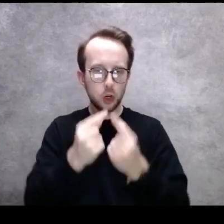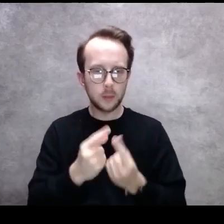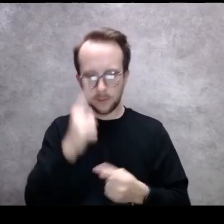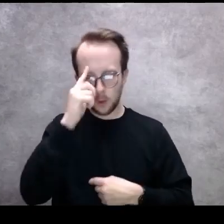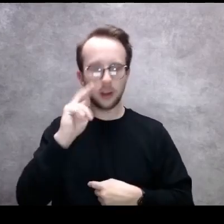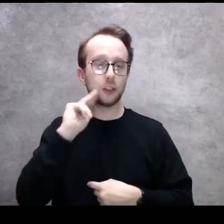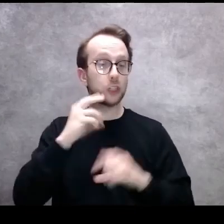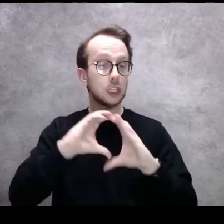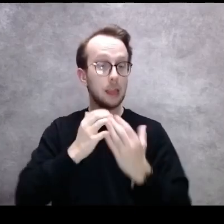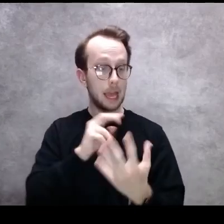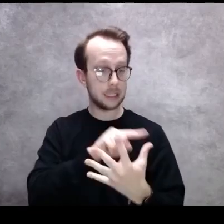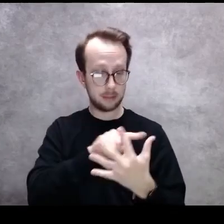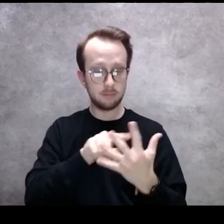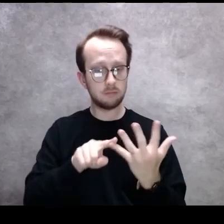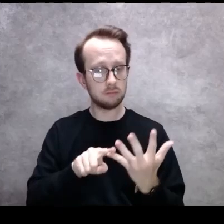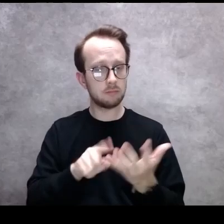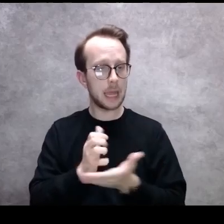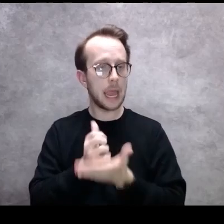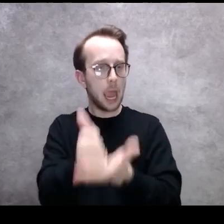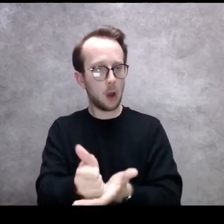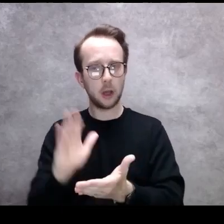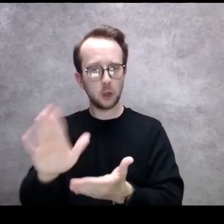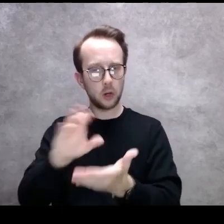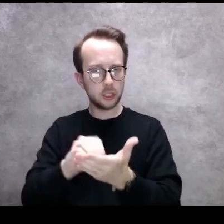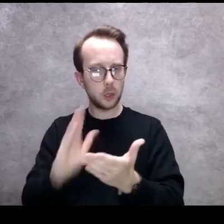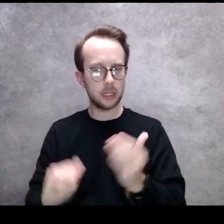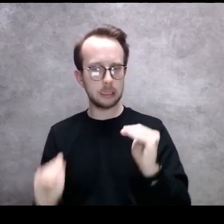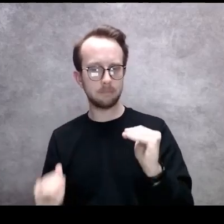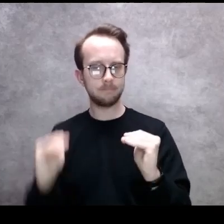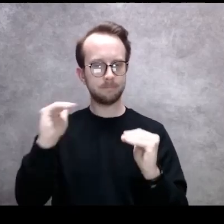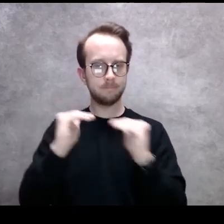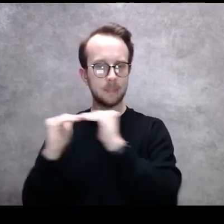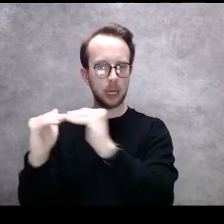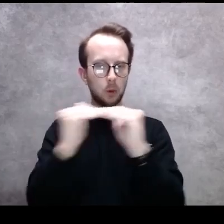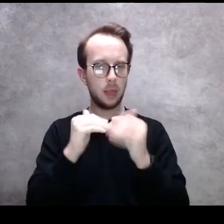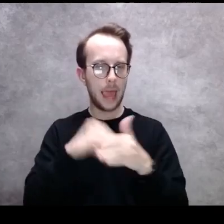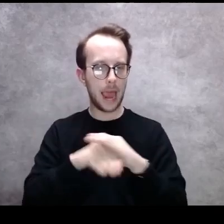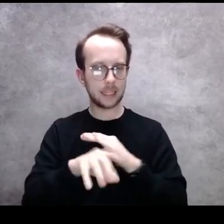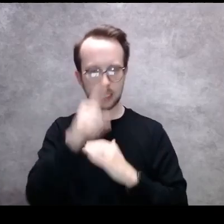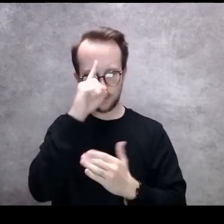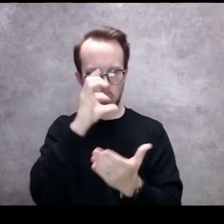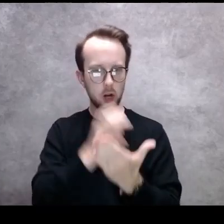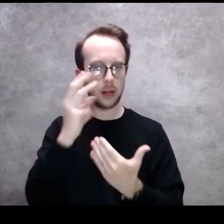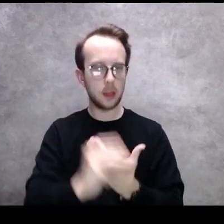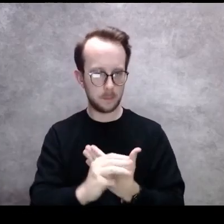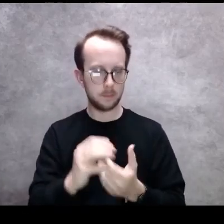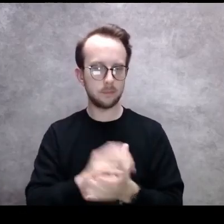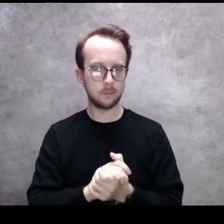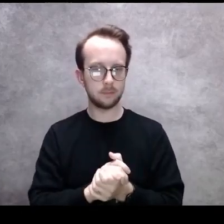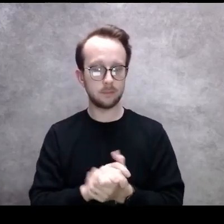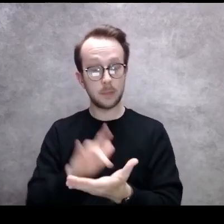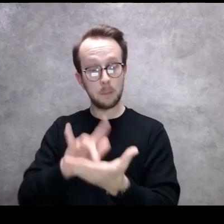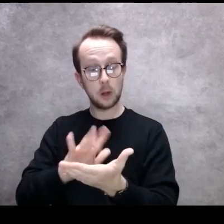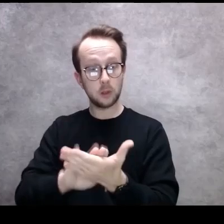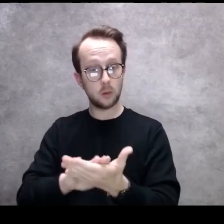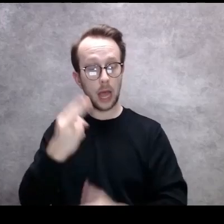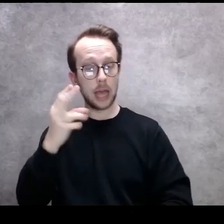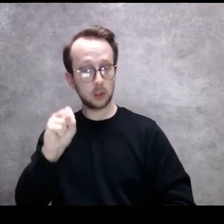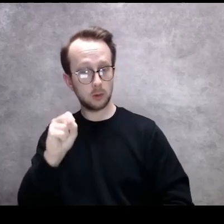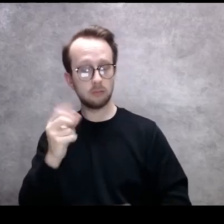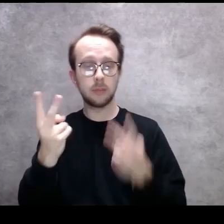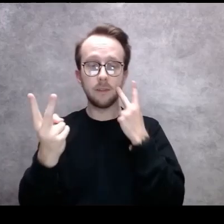class may help your students have equitable access to the curriculum. In middle school or high school, visuals may be part